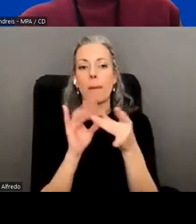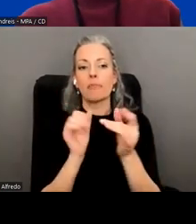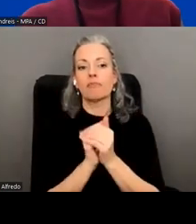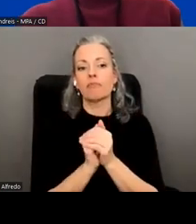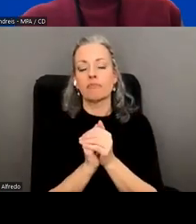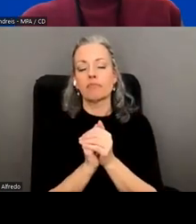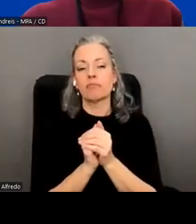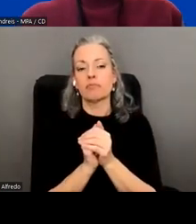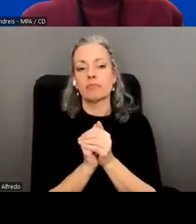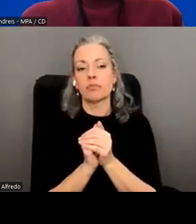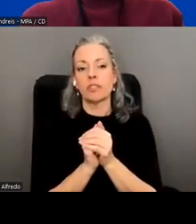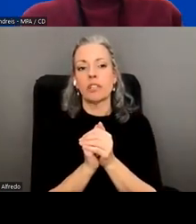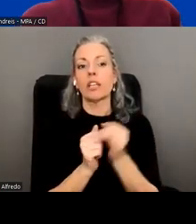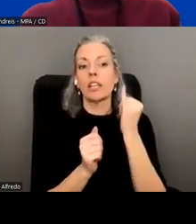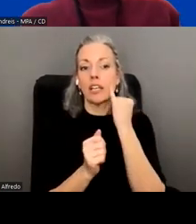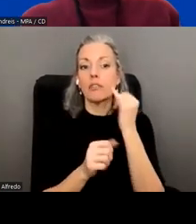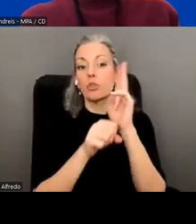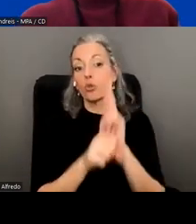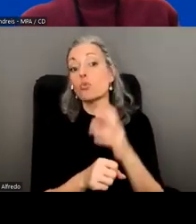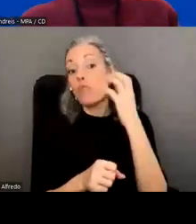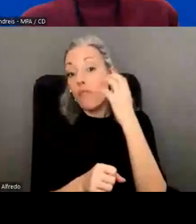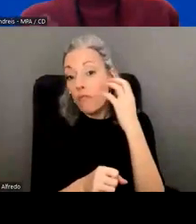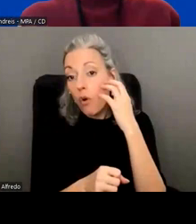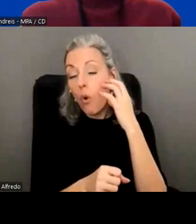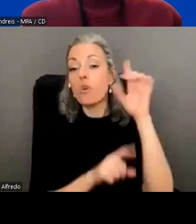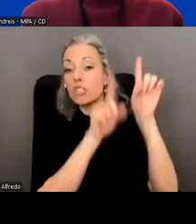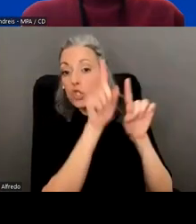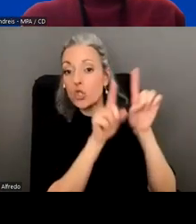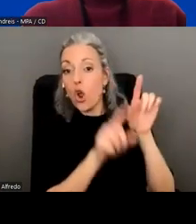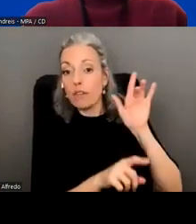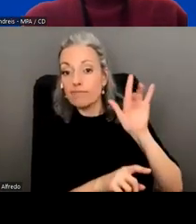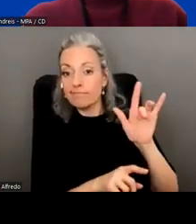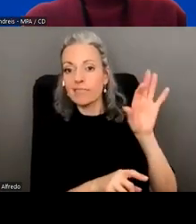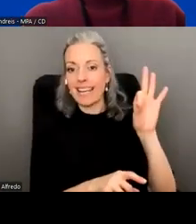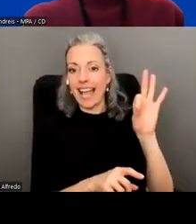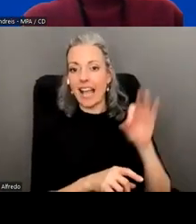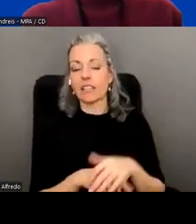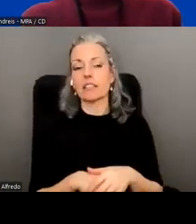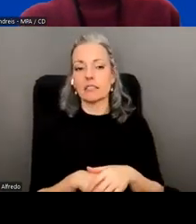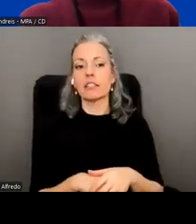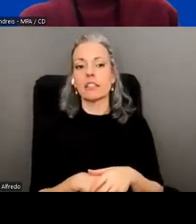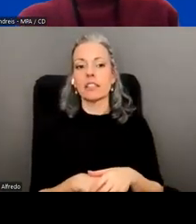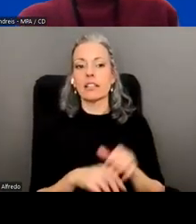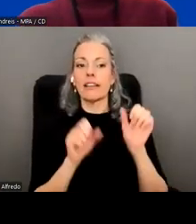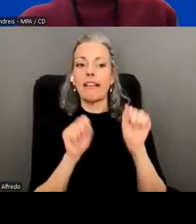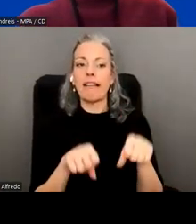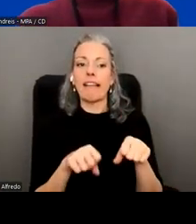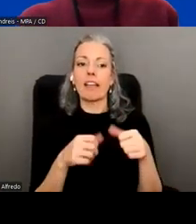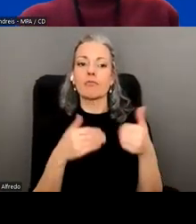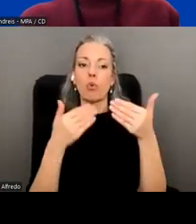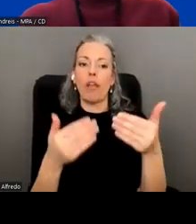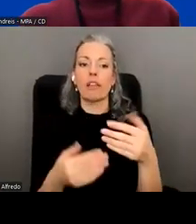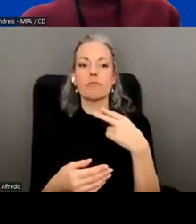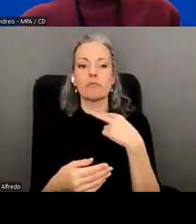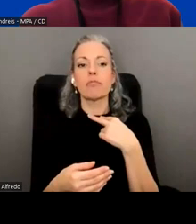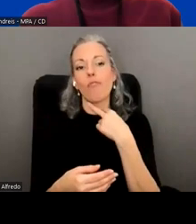operation. Attendees joining by phone, press *9 and your line will be highlighted and we'll unmute you. Attendees